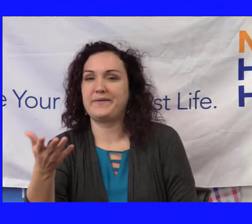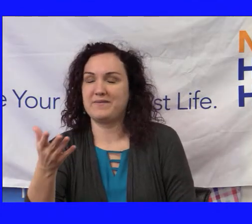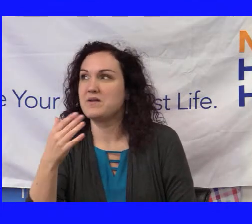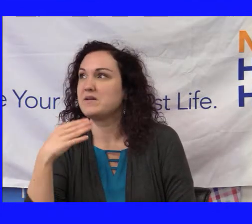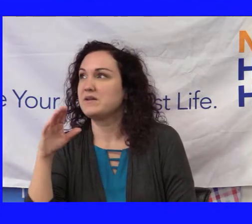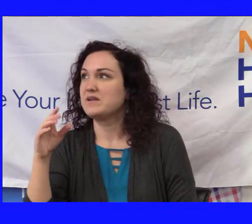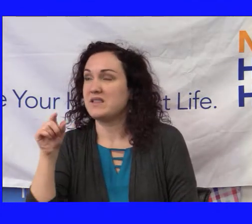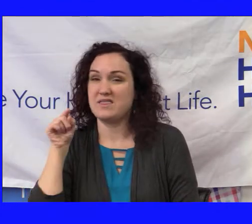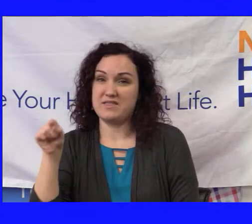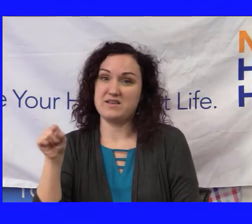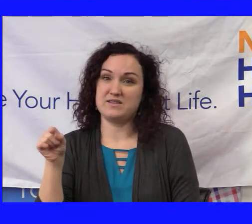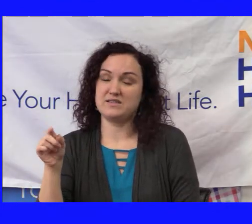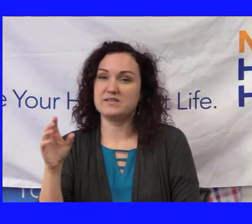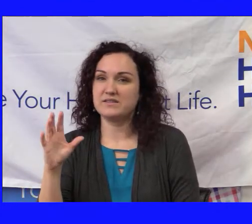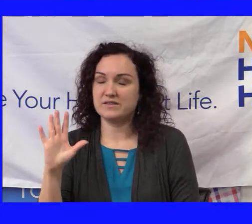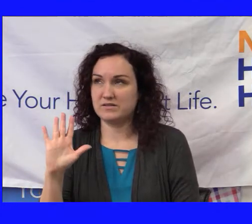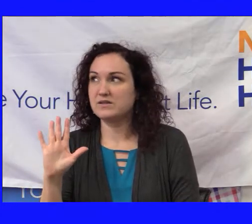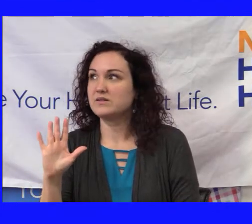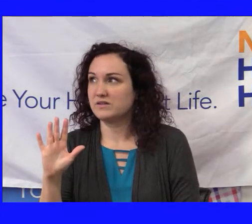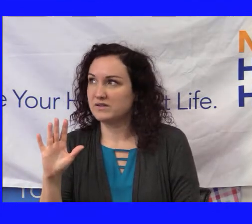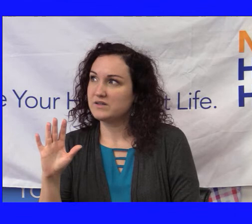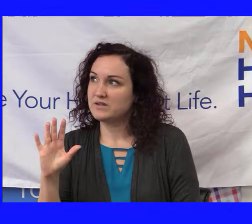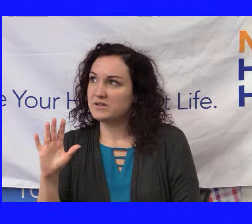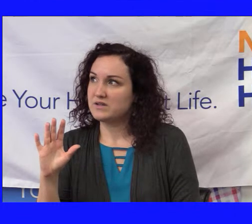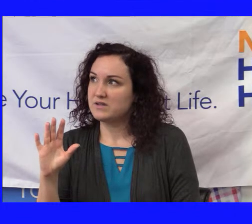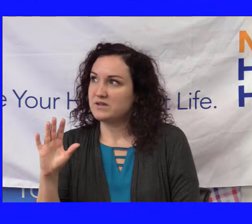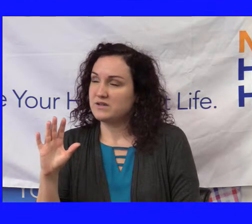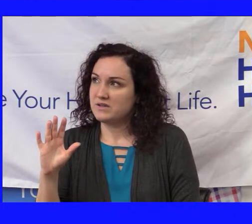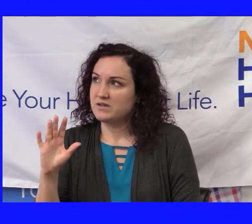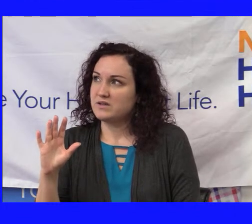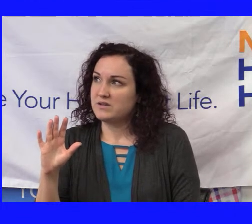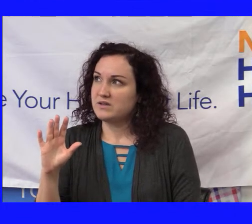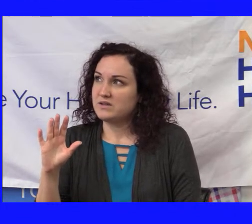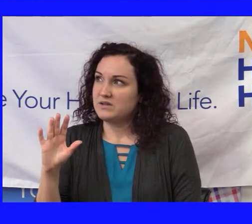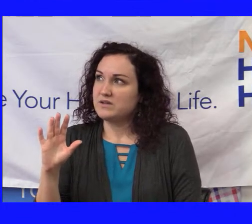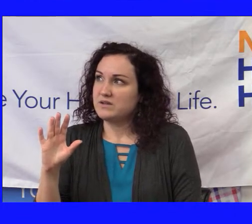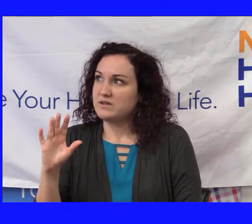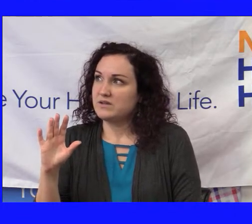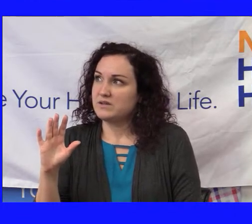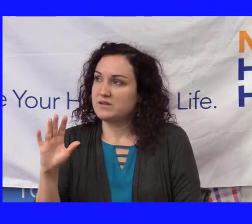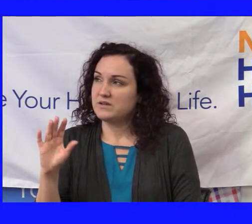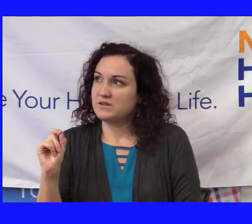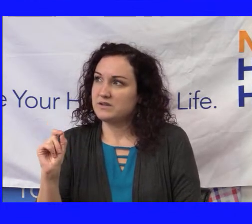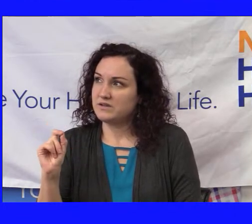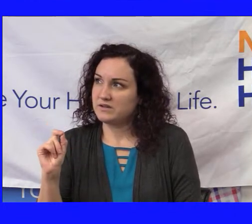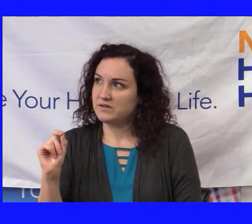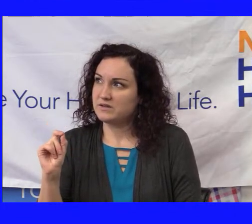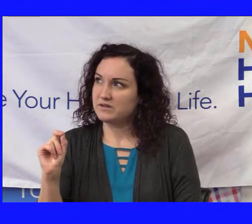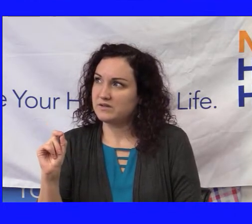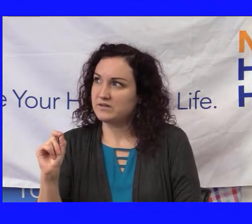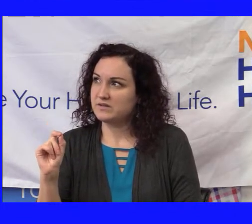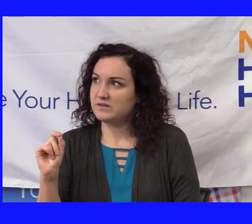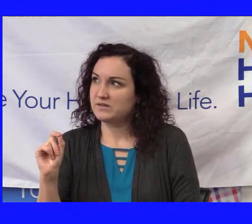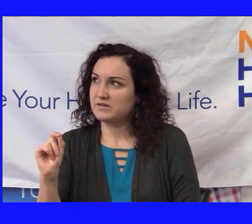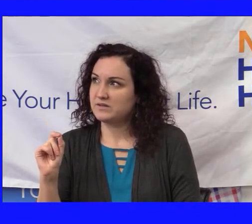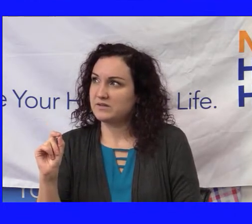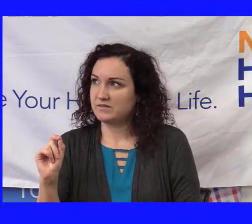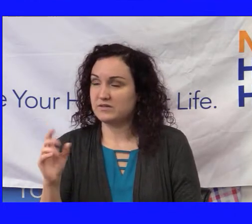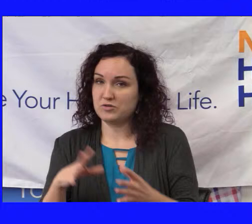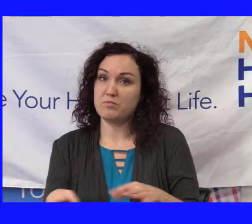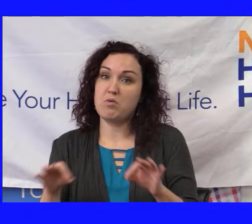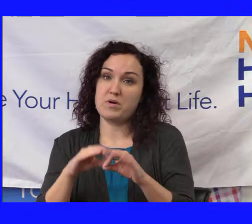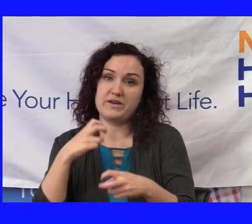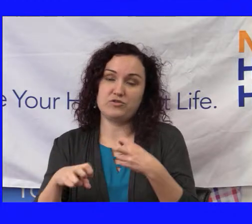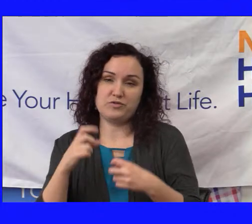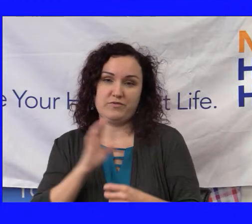is clearly, an area, as Sally said, this is the beginning, I think, of making this much more. It's a very important issue for the